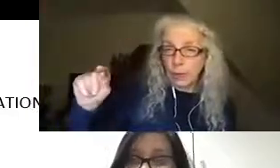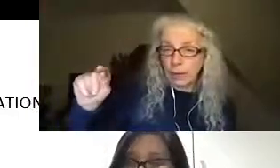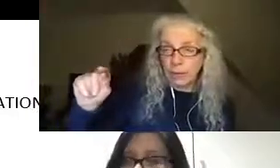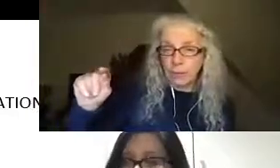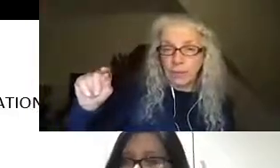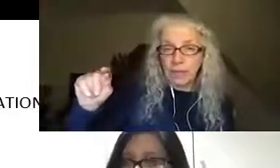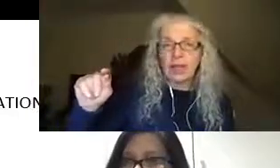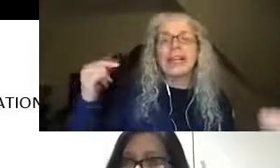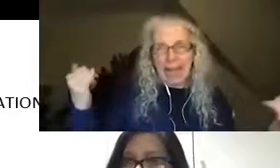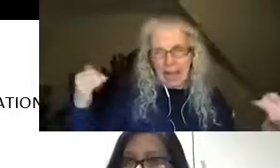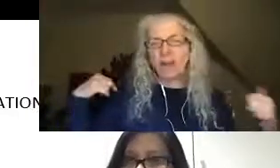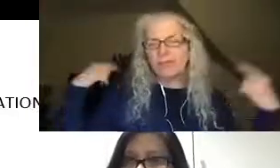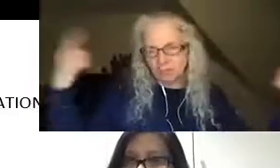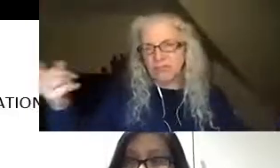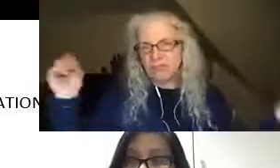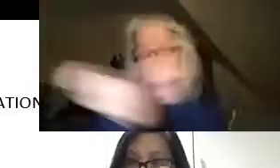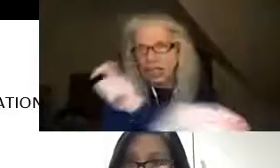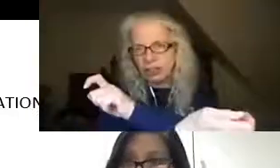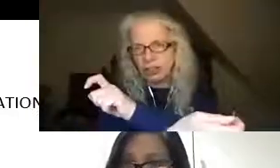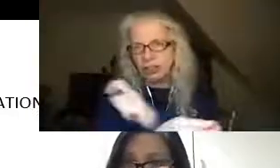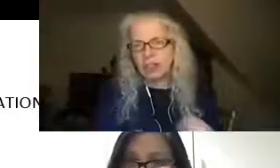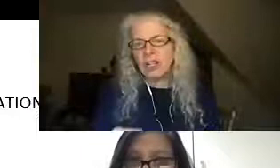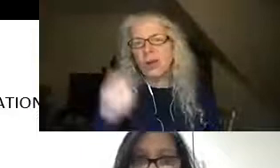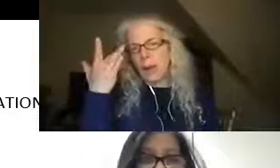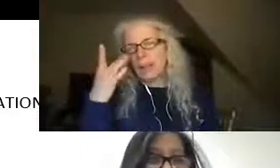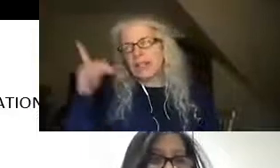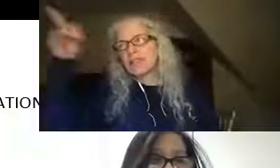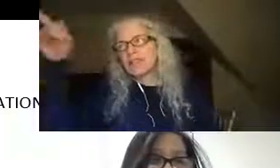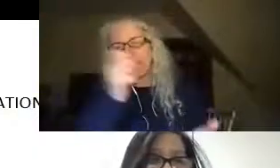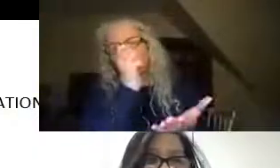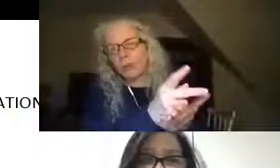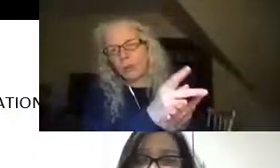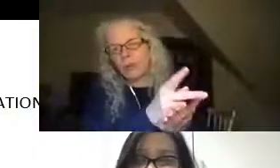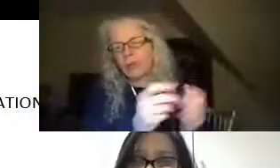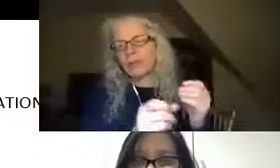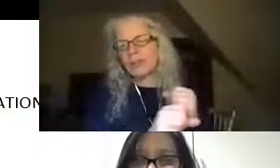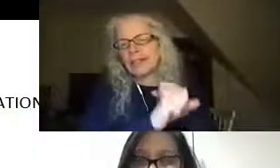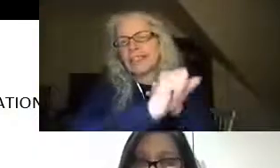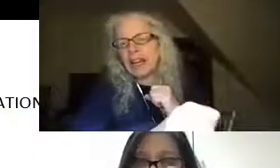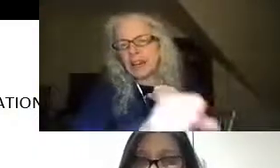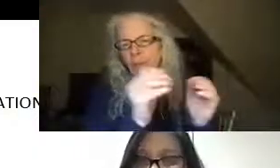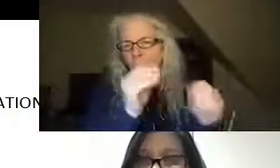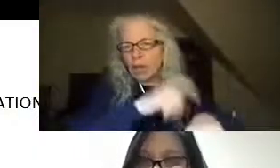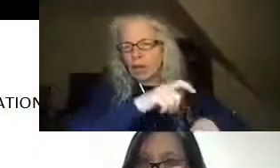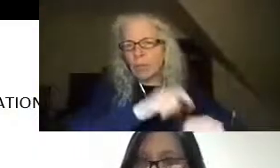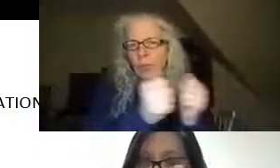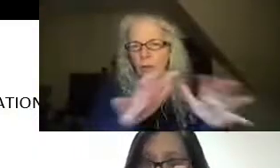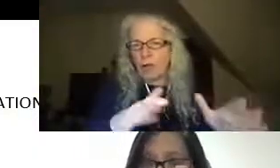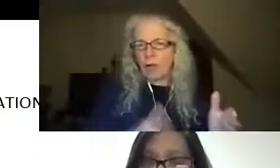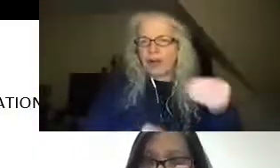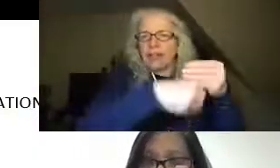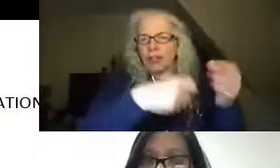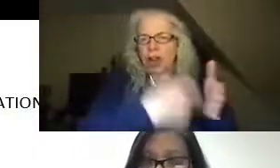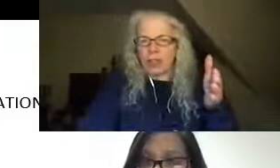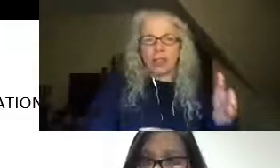It has changed since a bit, since our no cost extension. But the original budget, again,